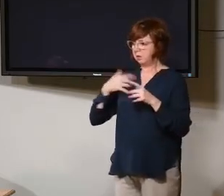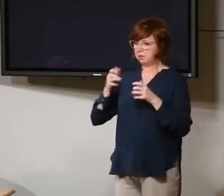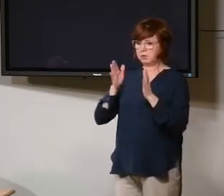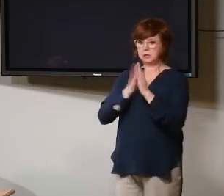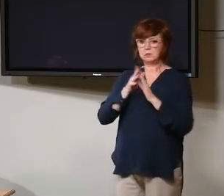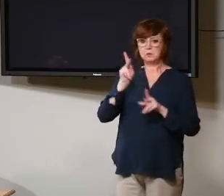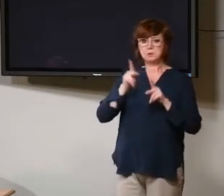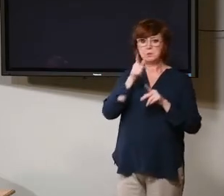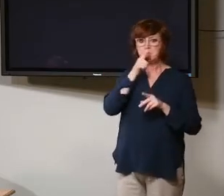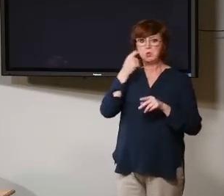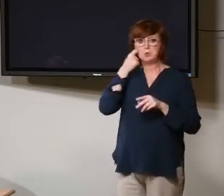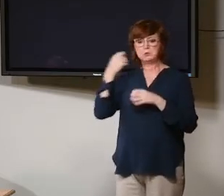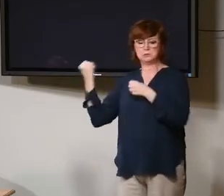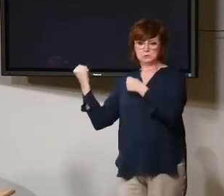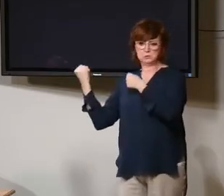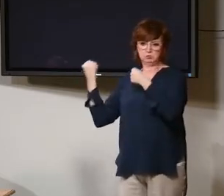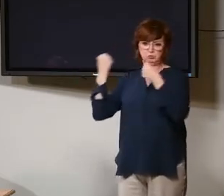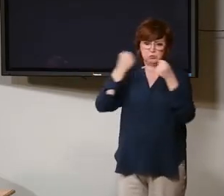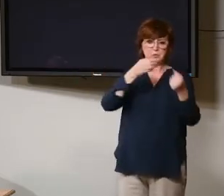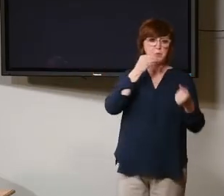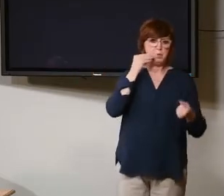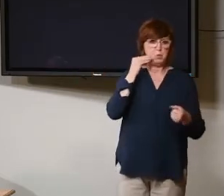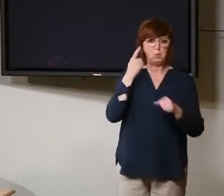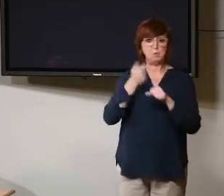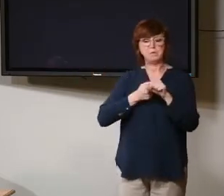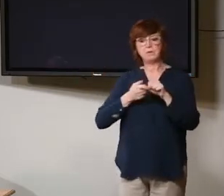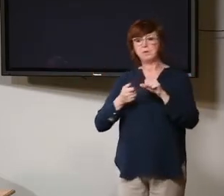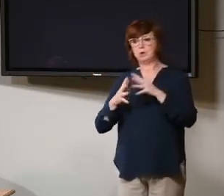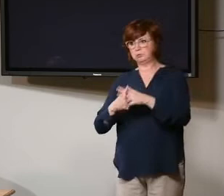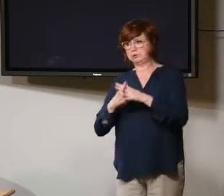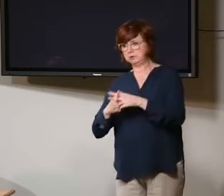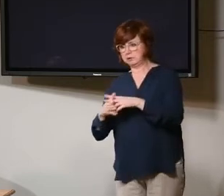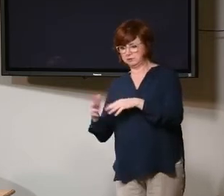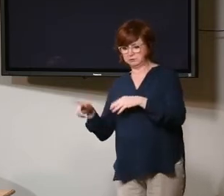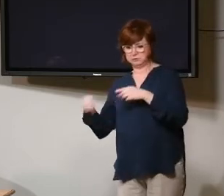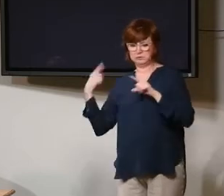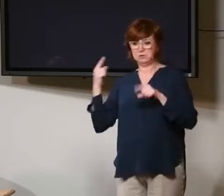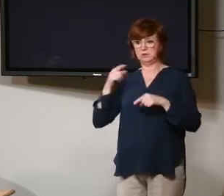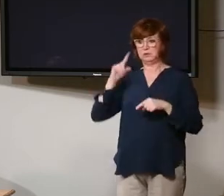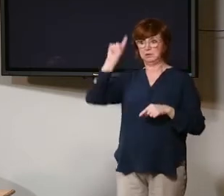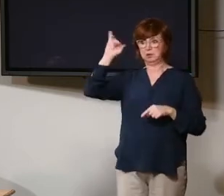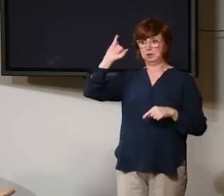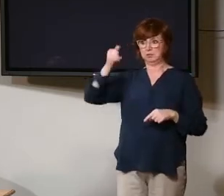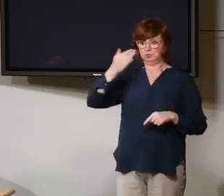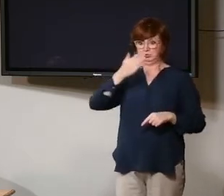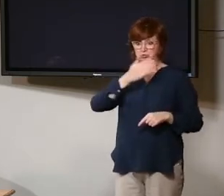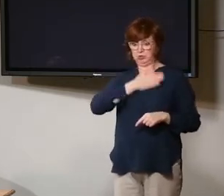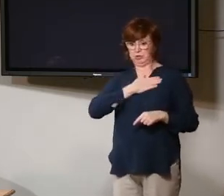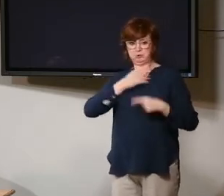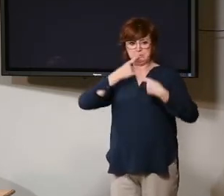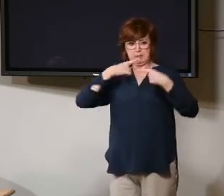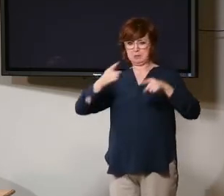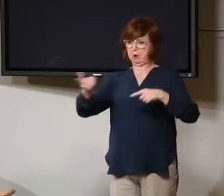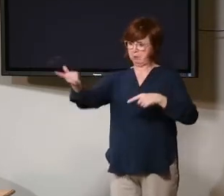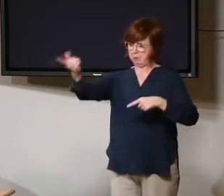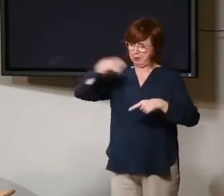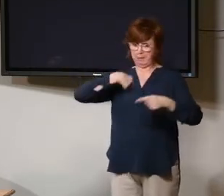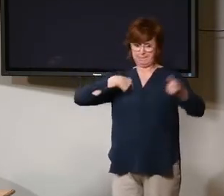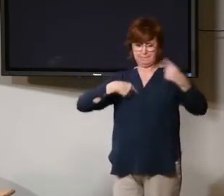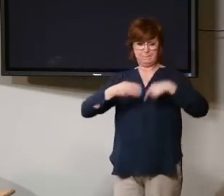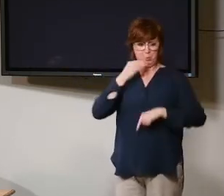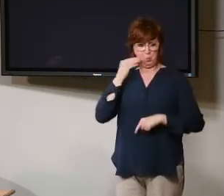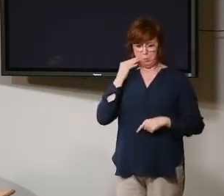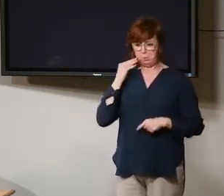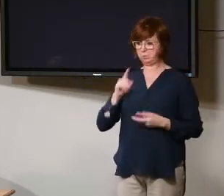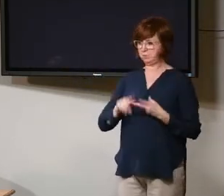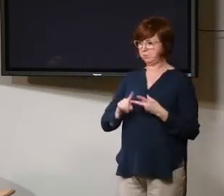province, especially since Trudeau said, come home. Should Saskatchewan residents expect in the days to come